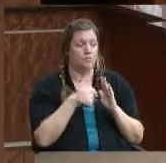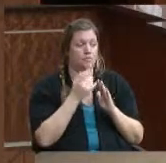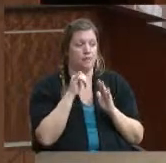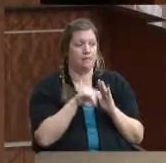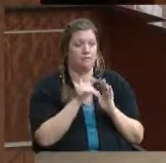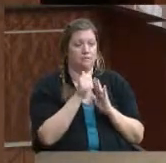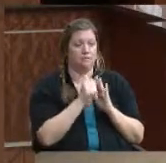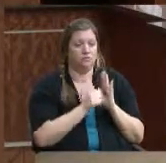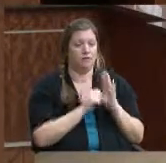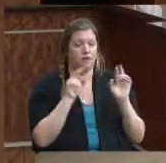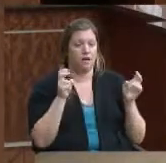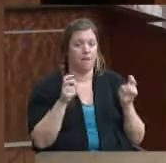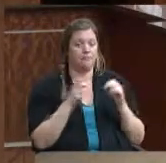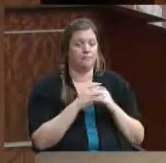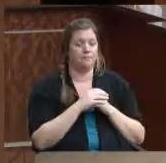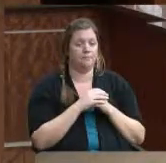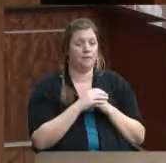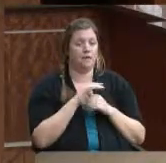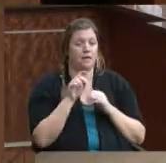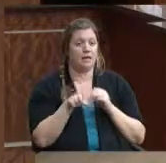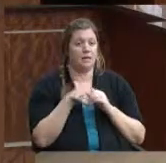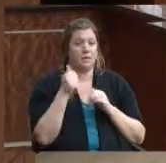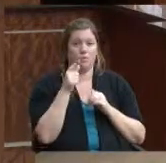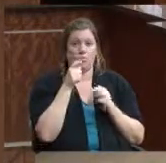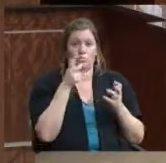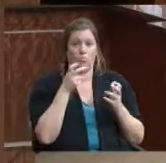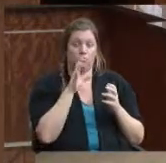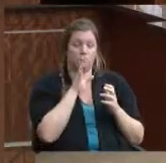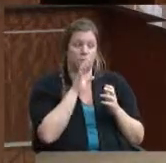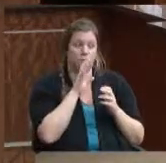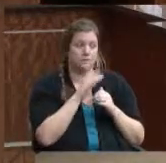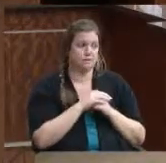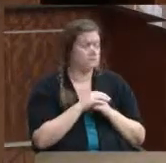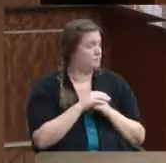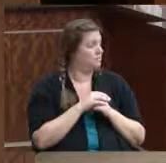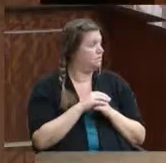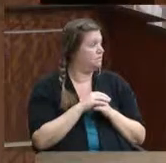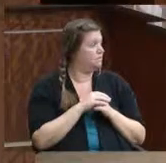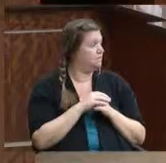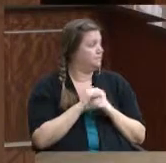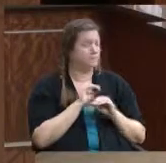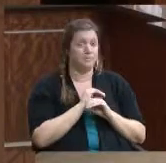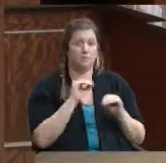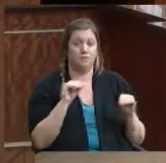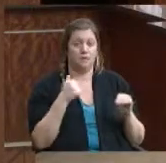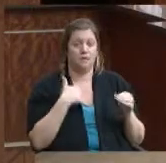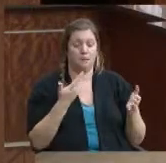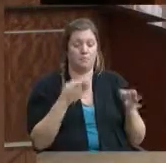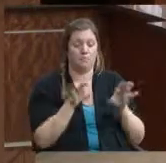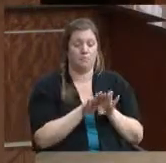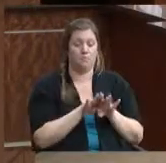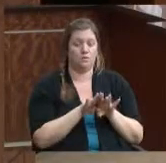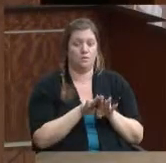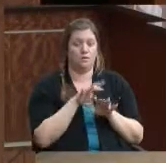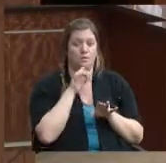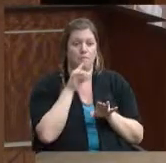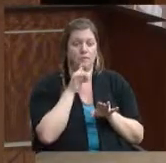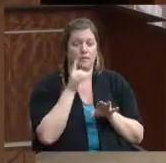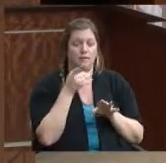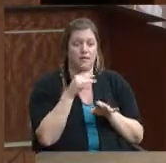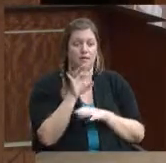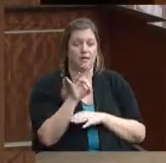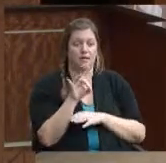this agenda item. Is there anyone who'd like to speak? Seeing no one, I'll close the public hearing